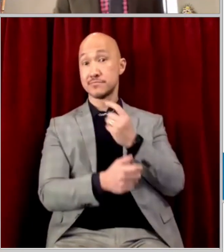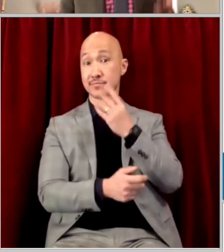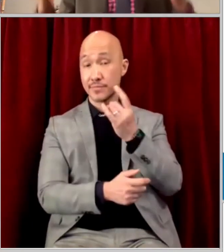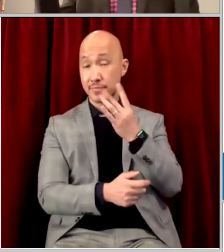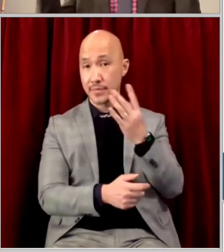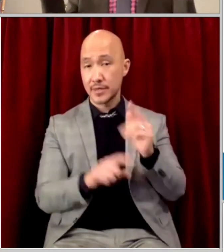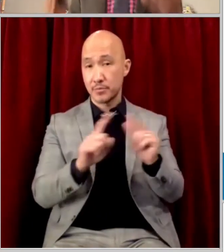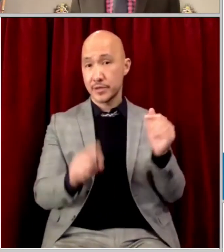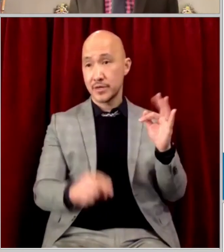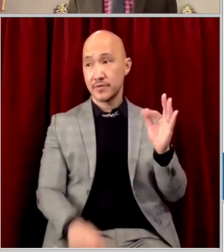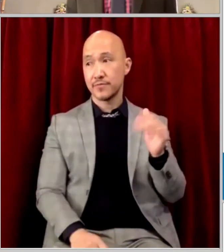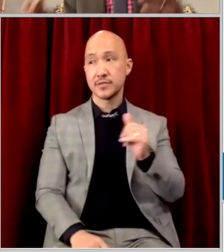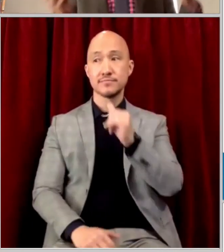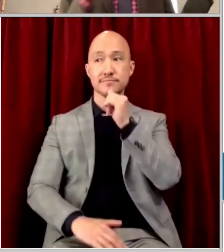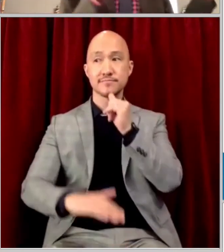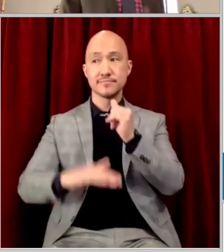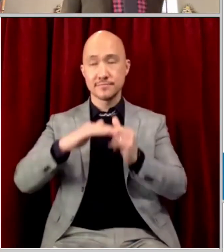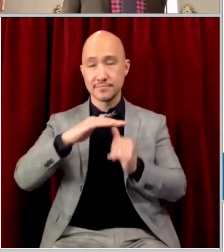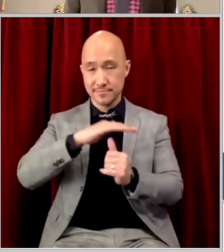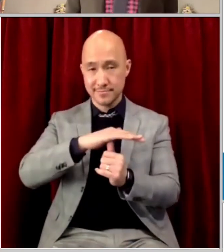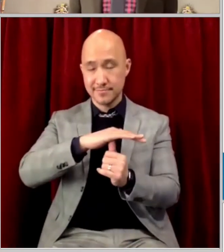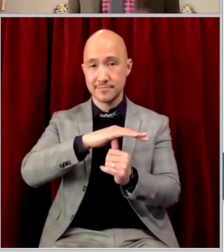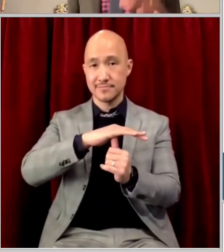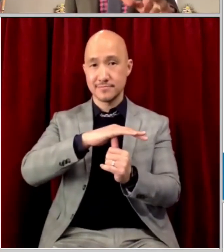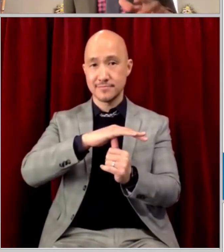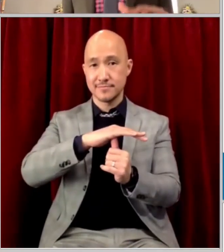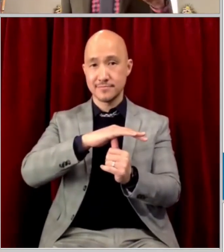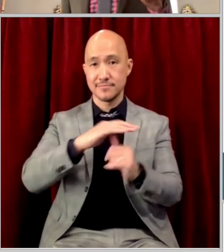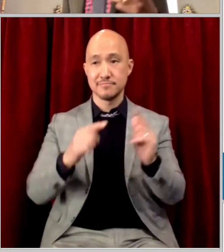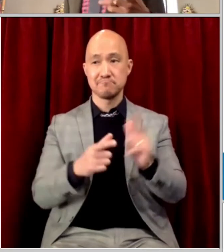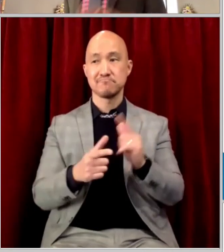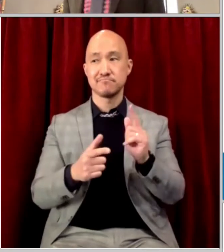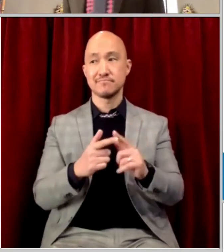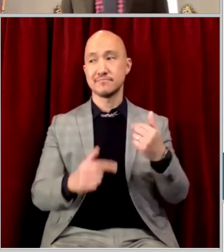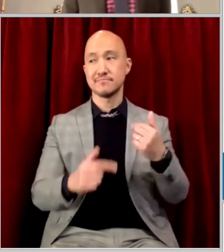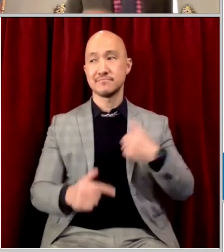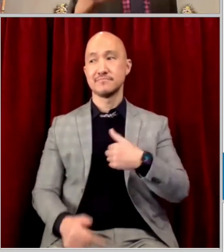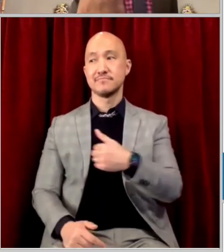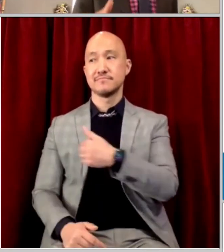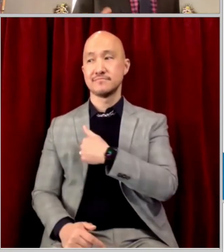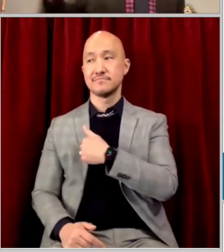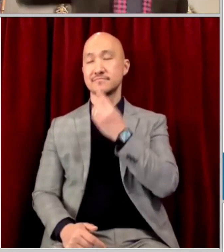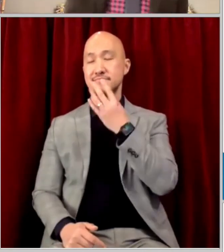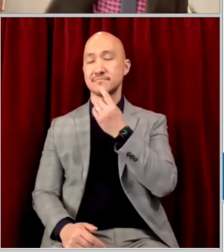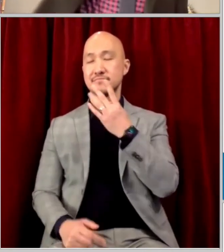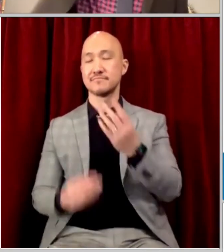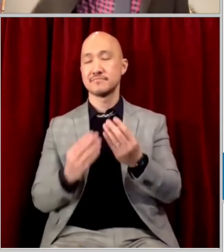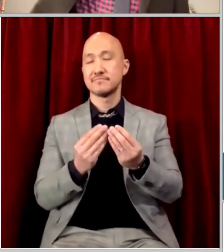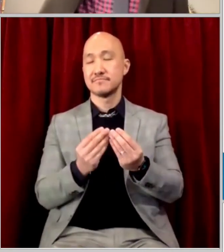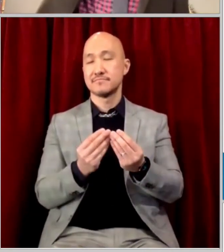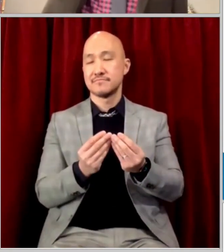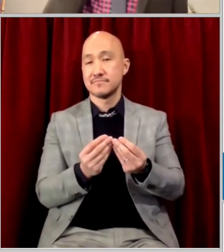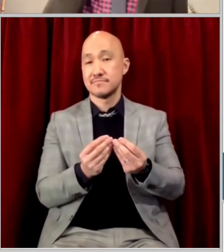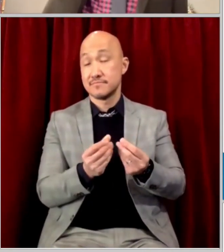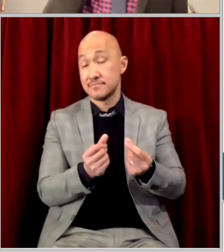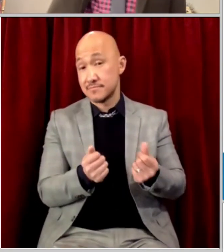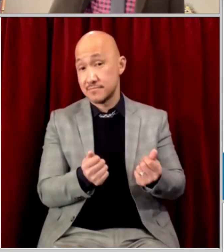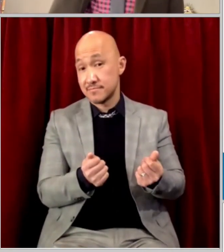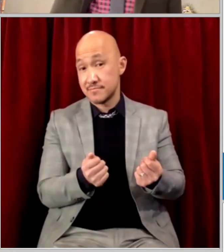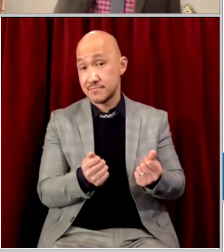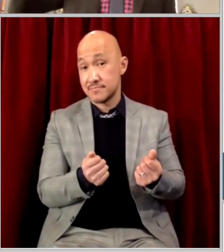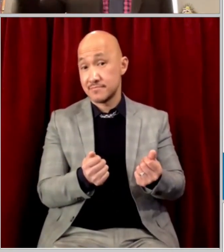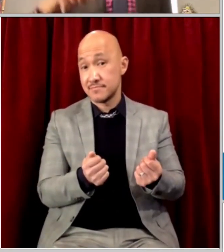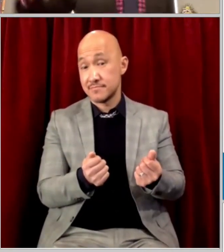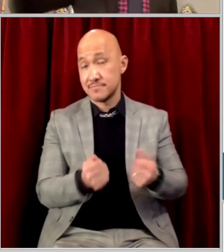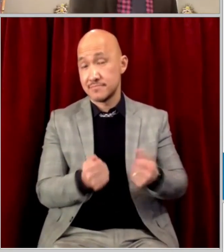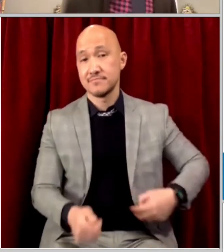as many people as possible to this light. In fact, in Philippians chapter 2, the Bible says to hold out the